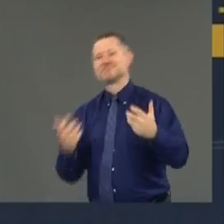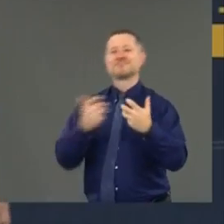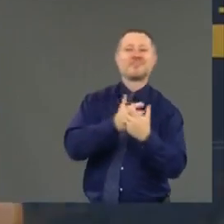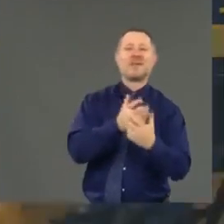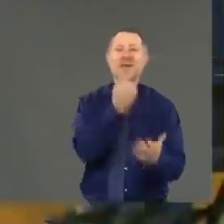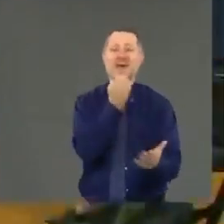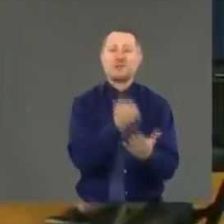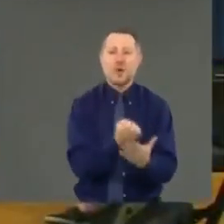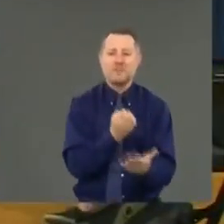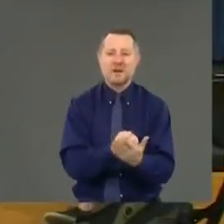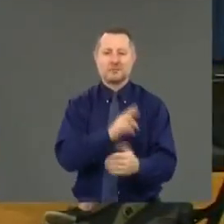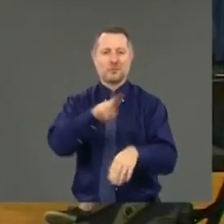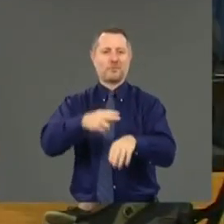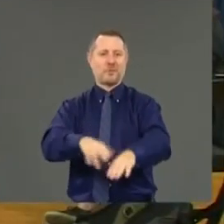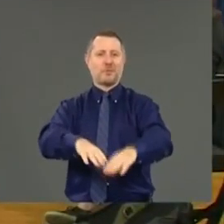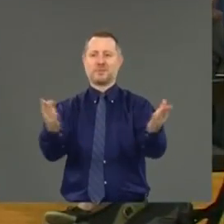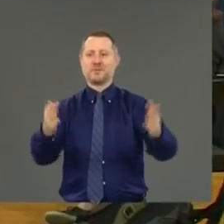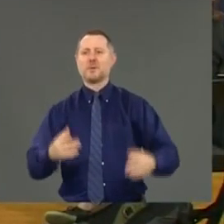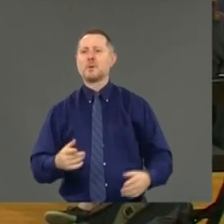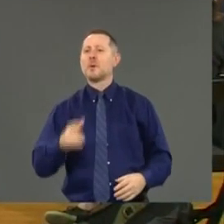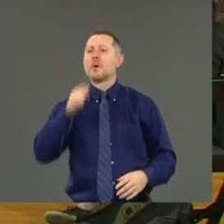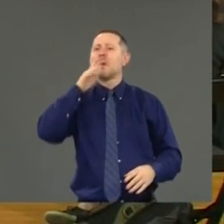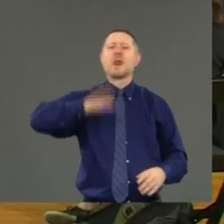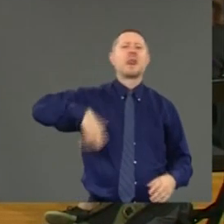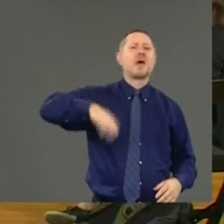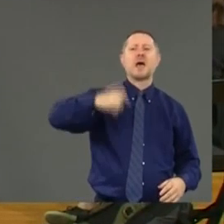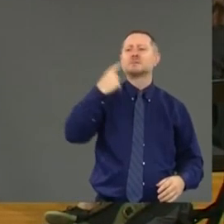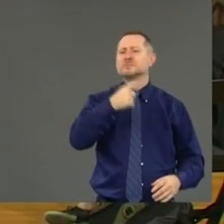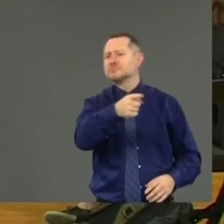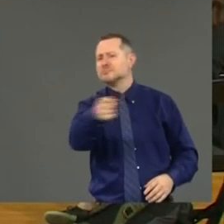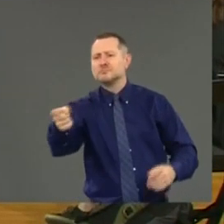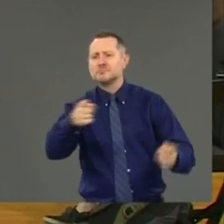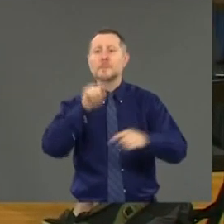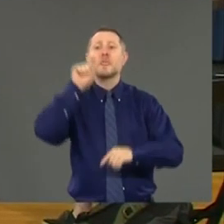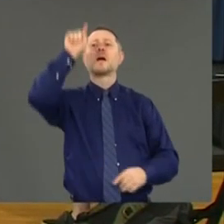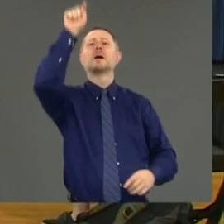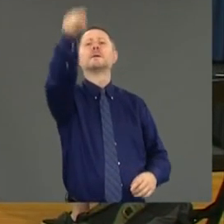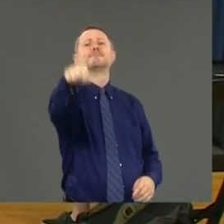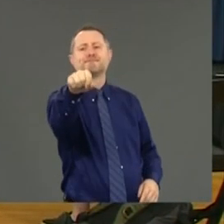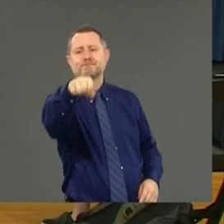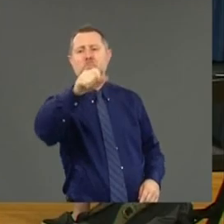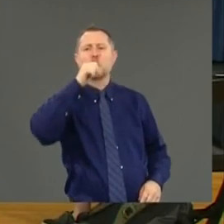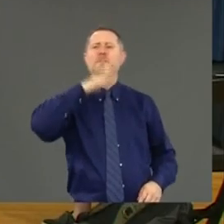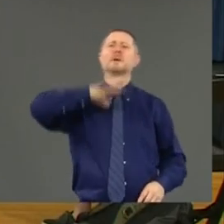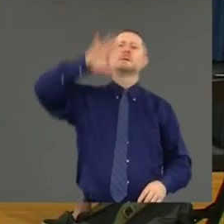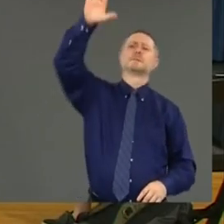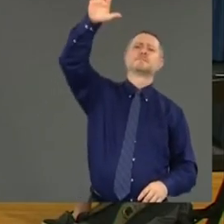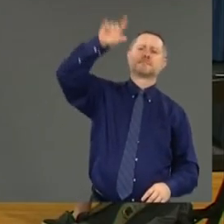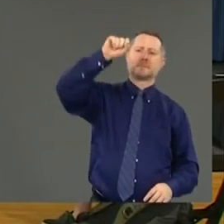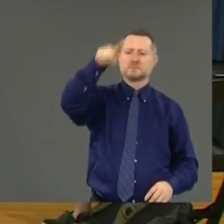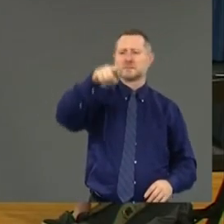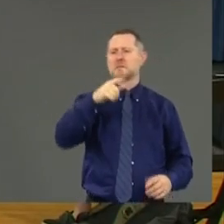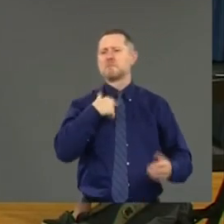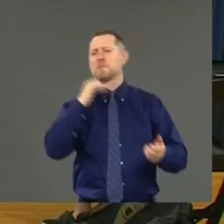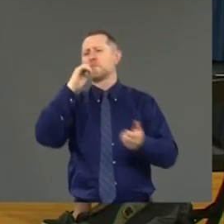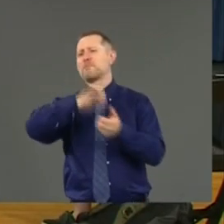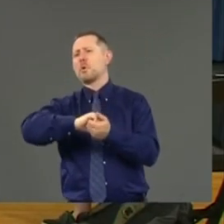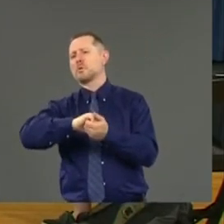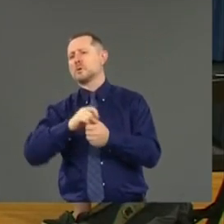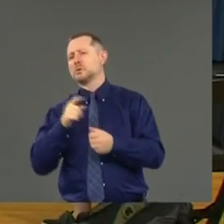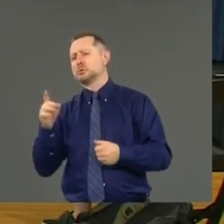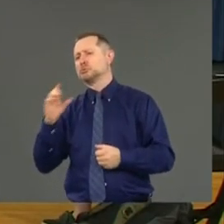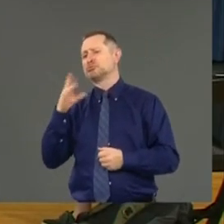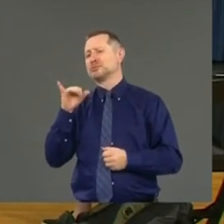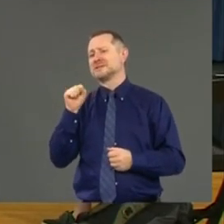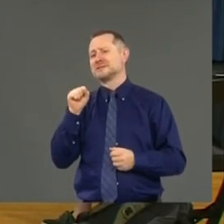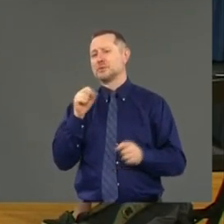announced. Who didn't ask a question? Anyone didn't ask a question? Yes. The partnership with Chris Rock and Rosa Perez, what did that mean for New York, and